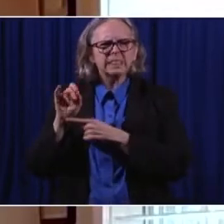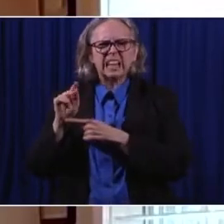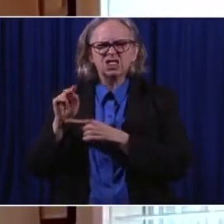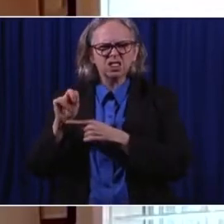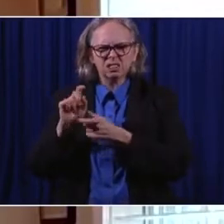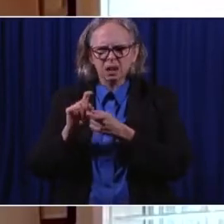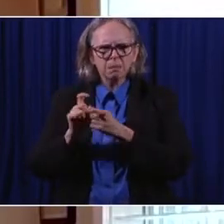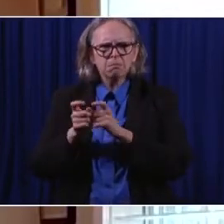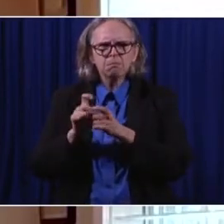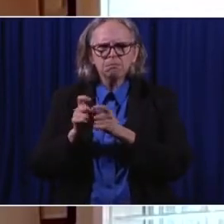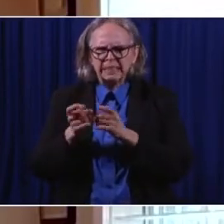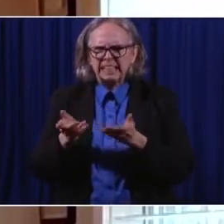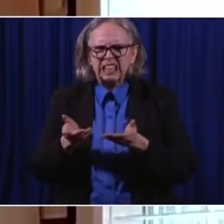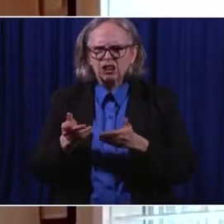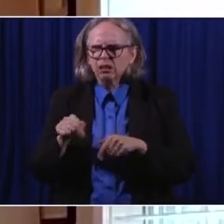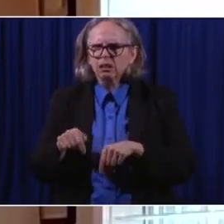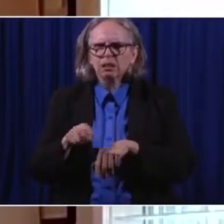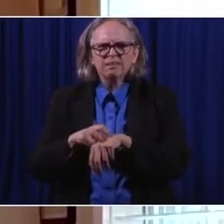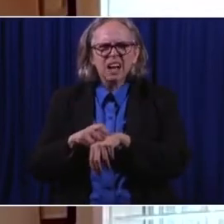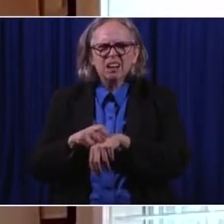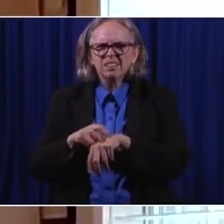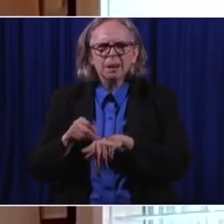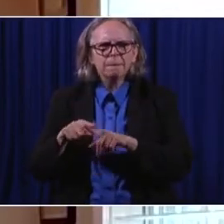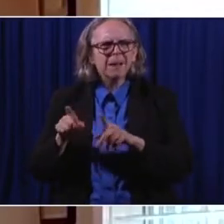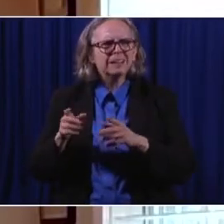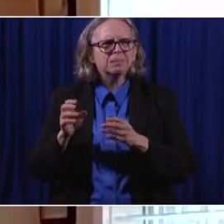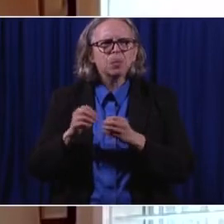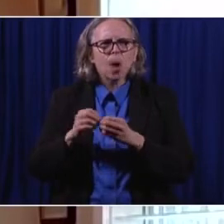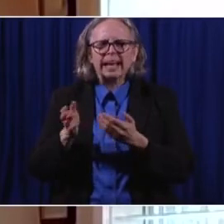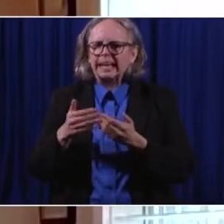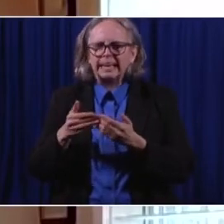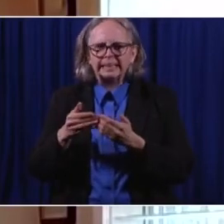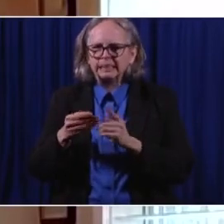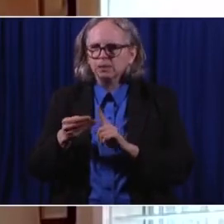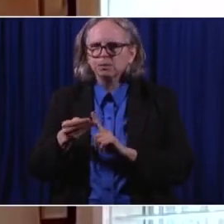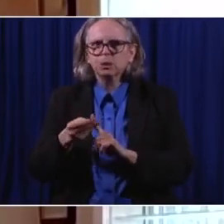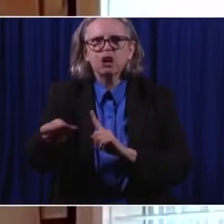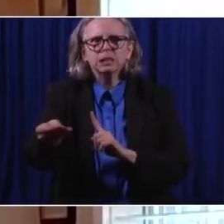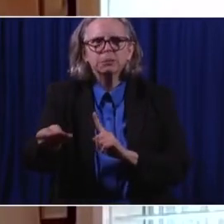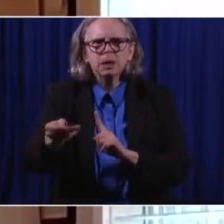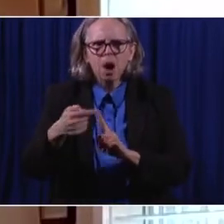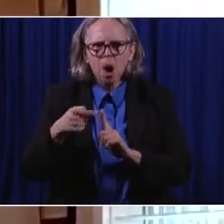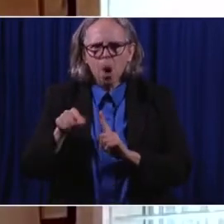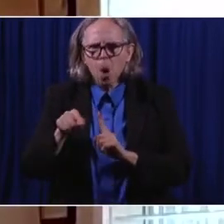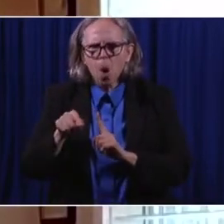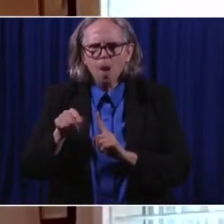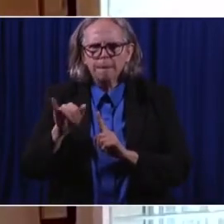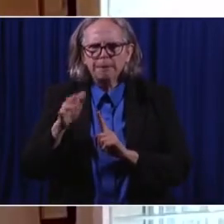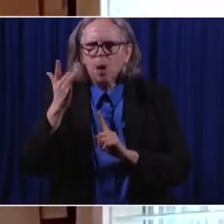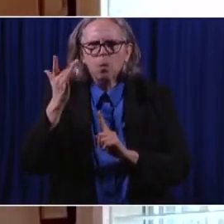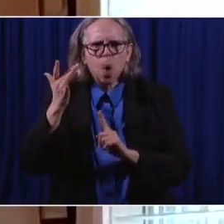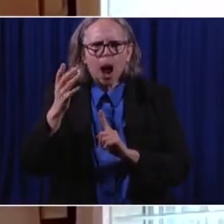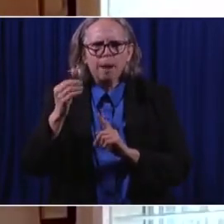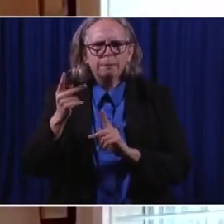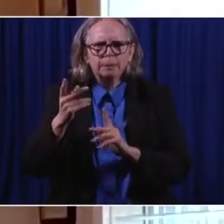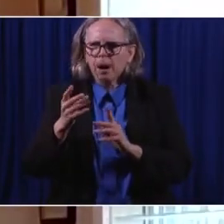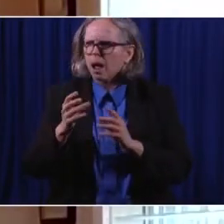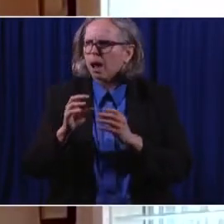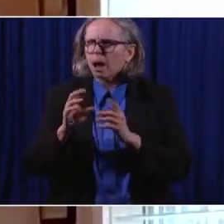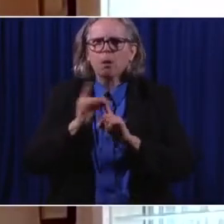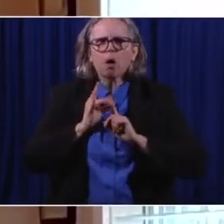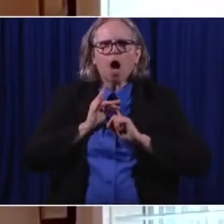it easier for it to spread and probably contributed to some of the numbers that we have seen over the last couple of